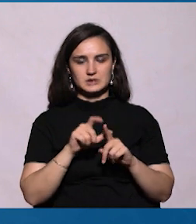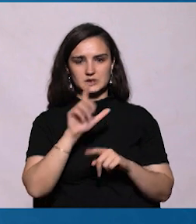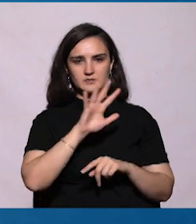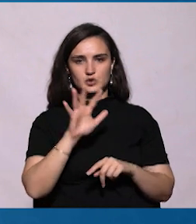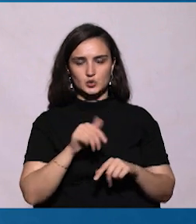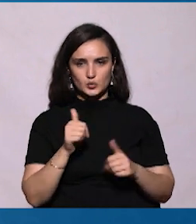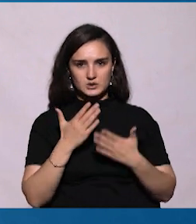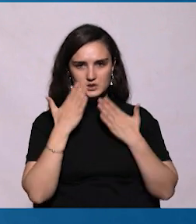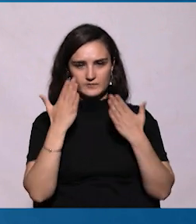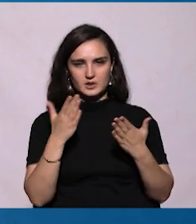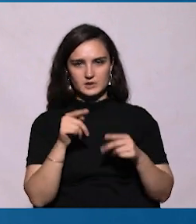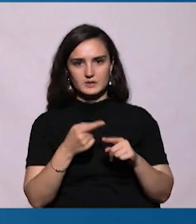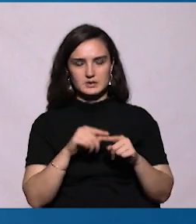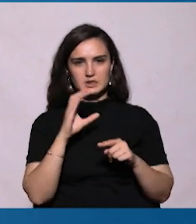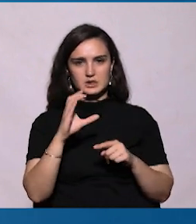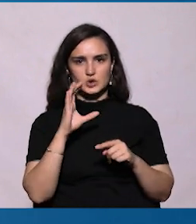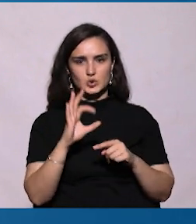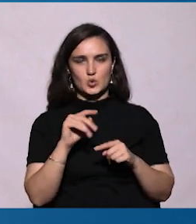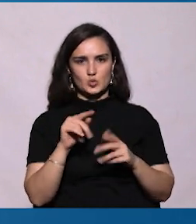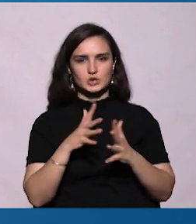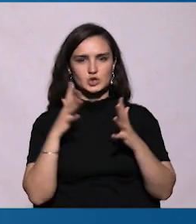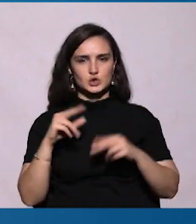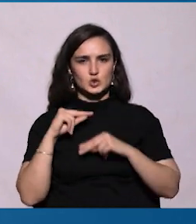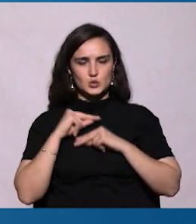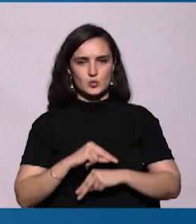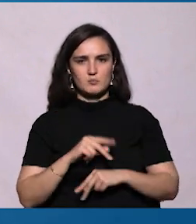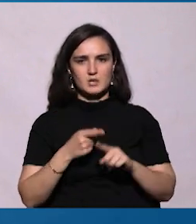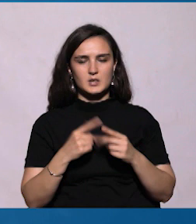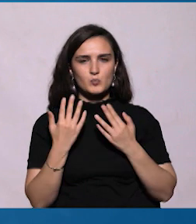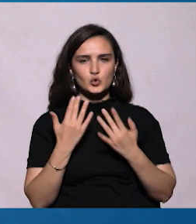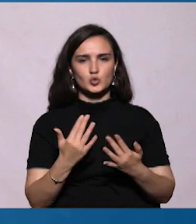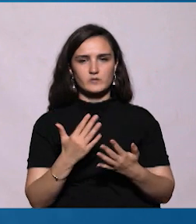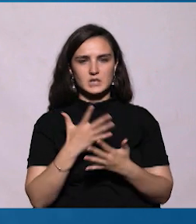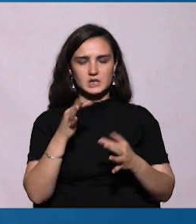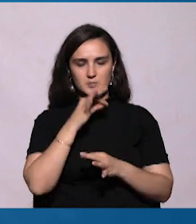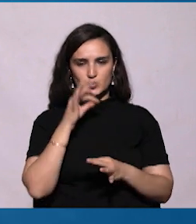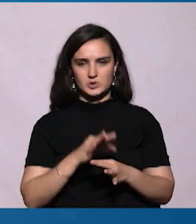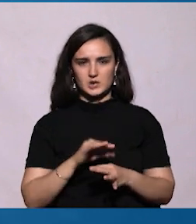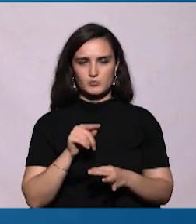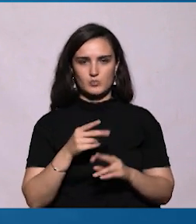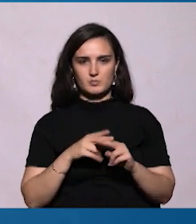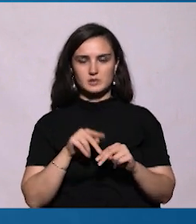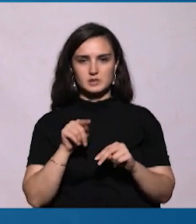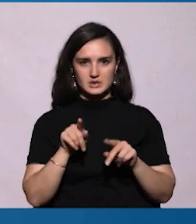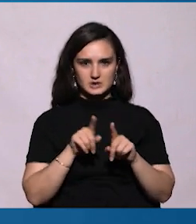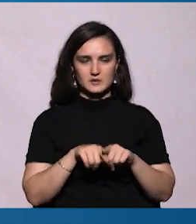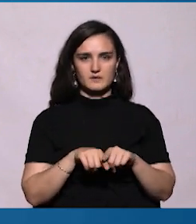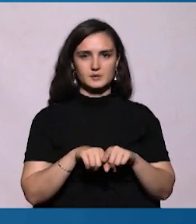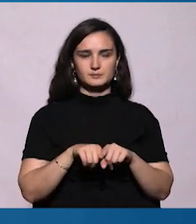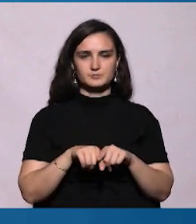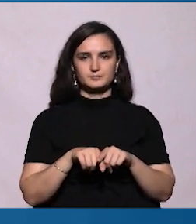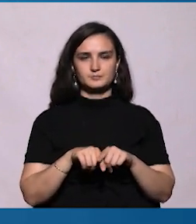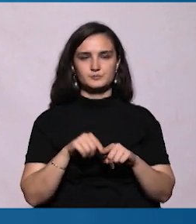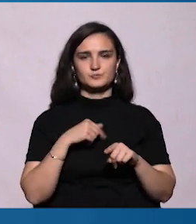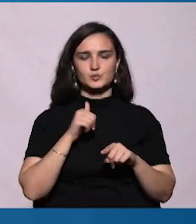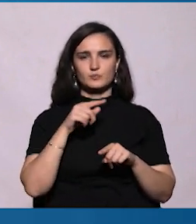text, being a CEO is a big job which requires big responsibilities. Therefore, the sentence is,